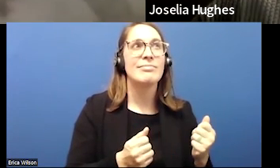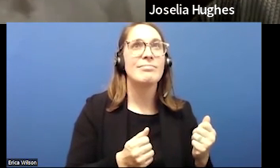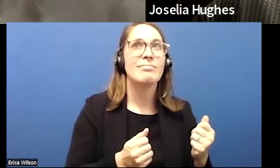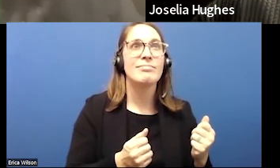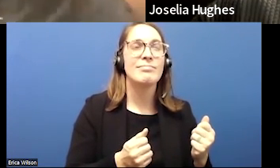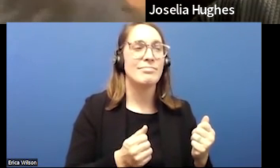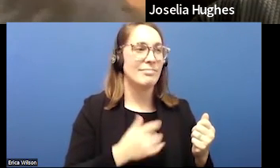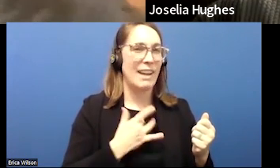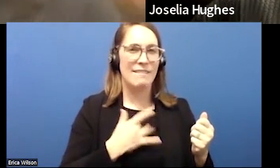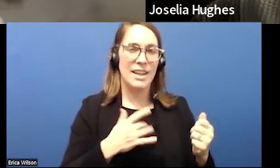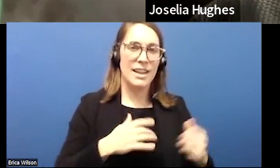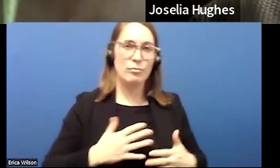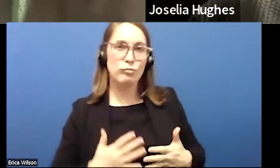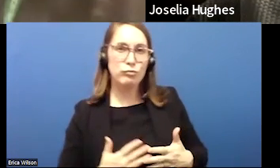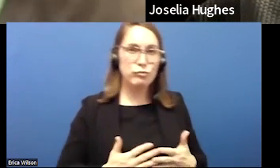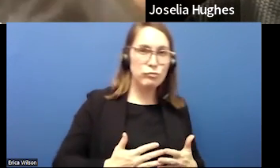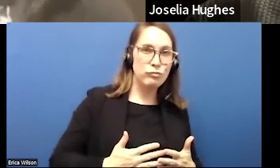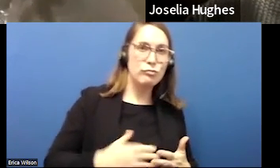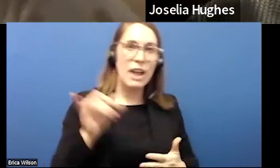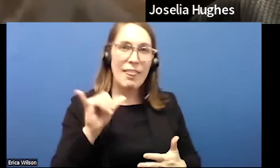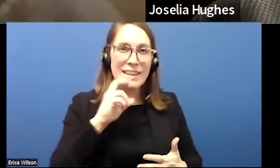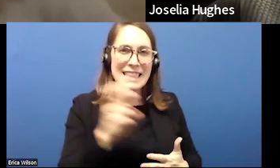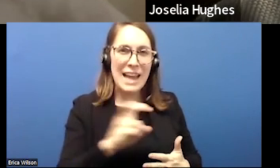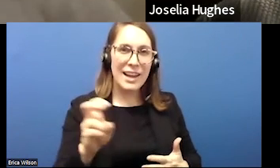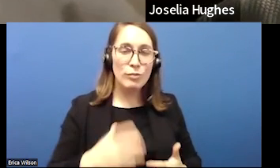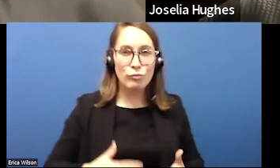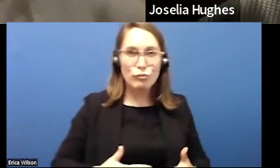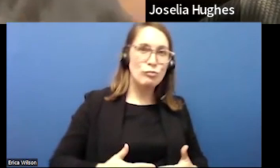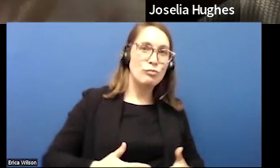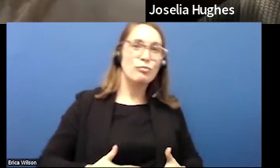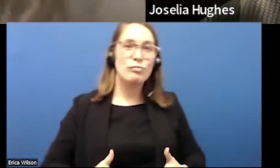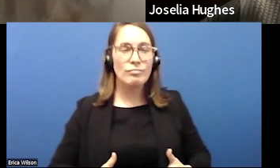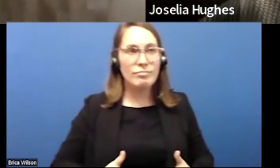doing some snakes in my torso, if that's a word.